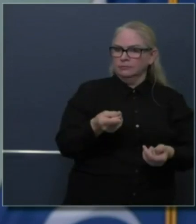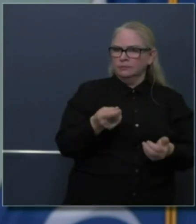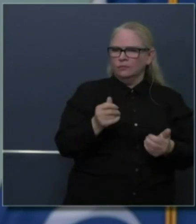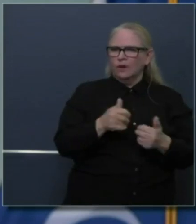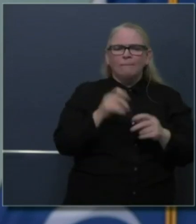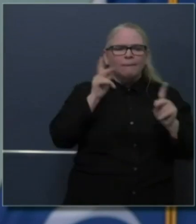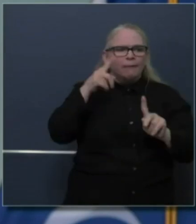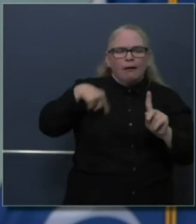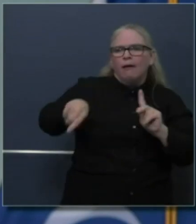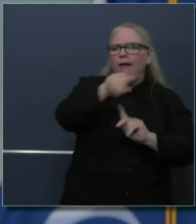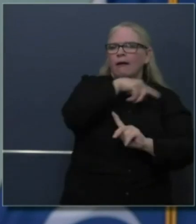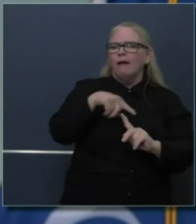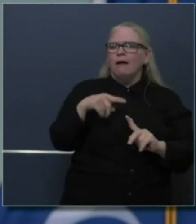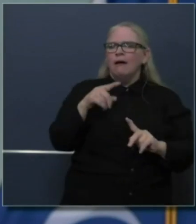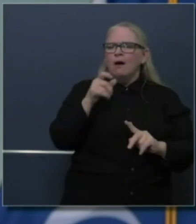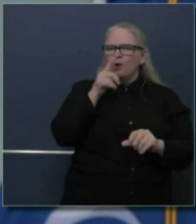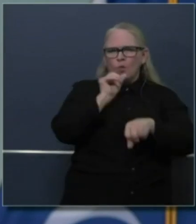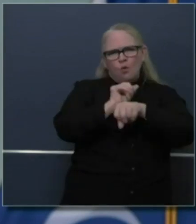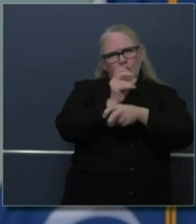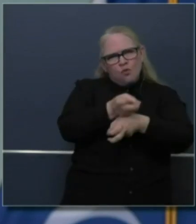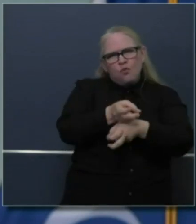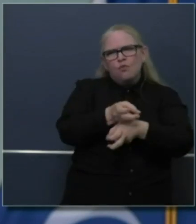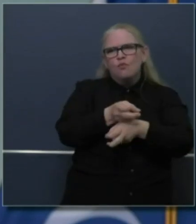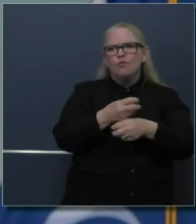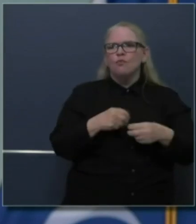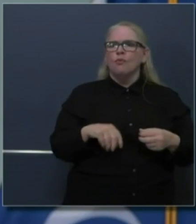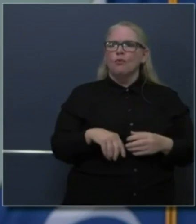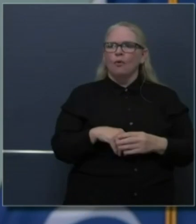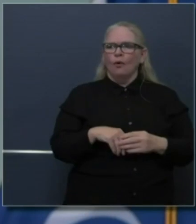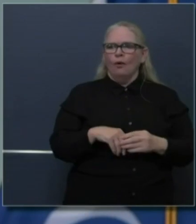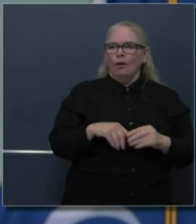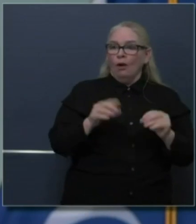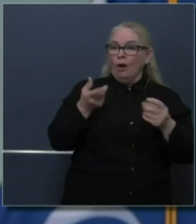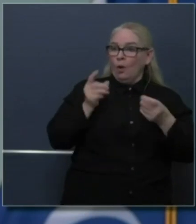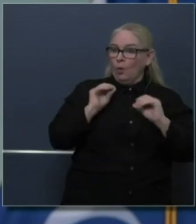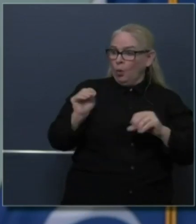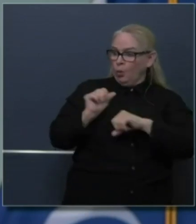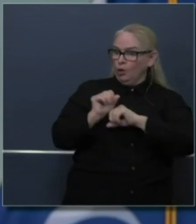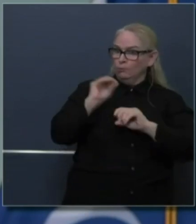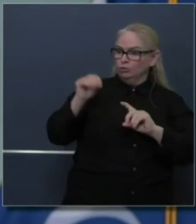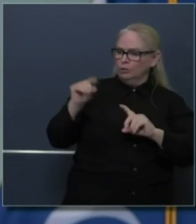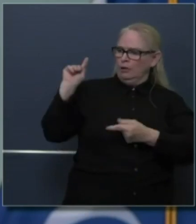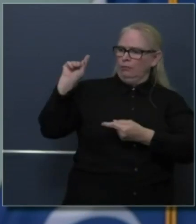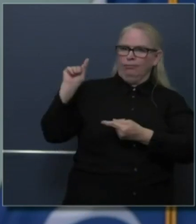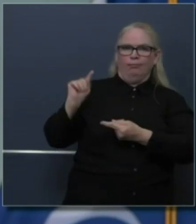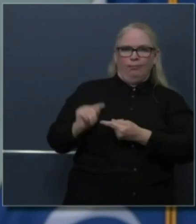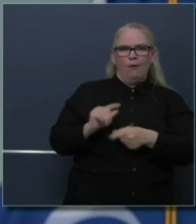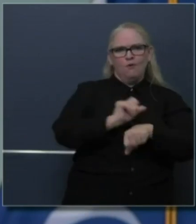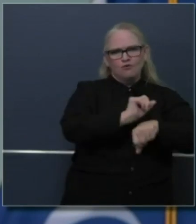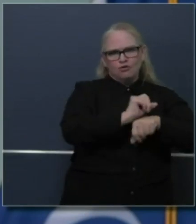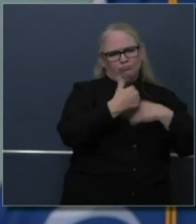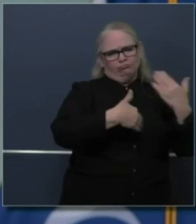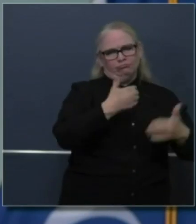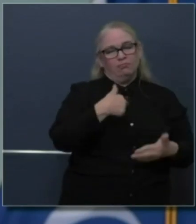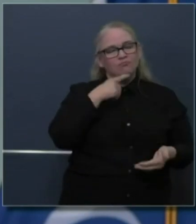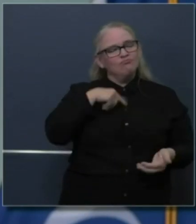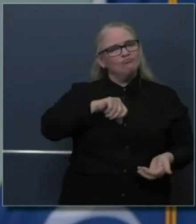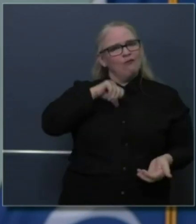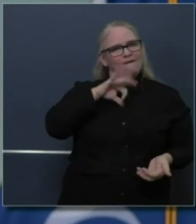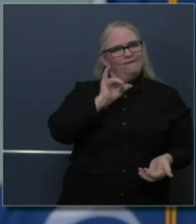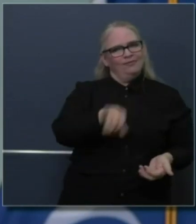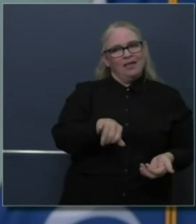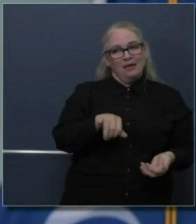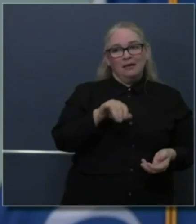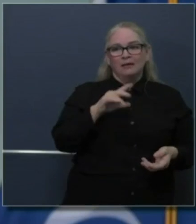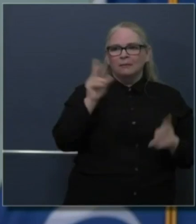the lowest unemployment in modern recorded history in the state of California. People were feeling a great sense